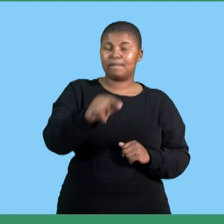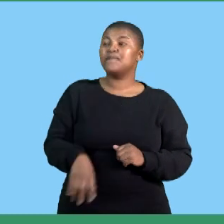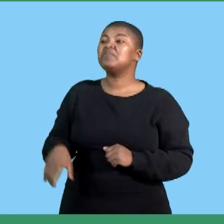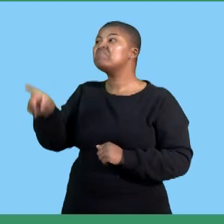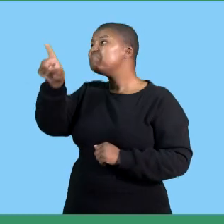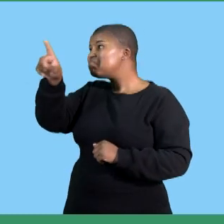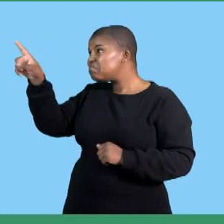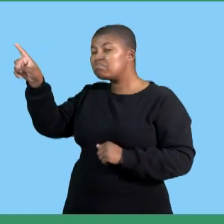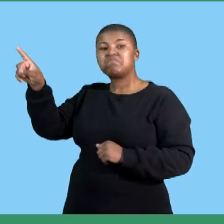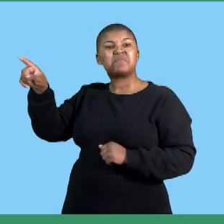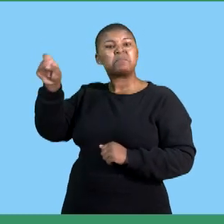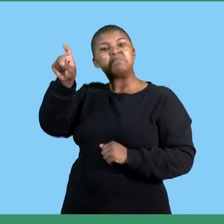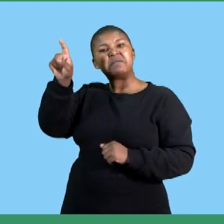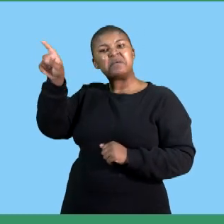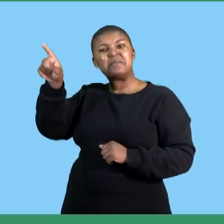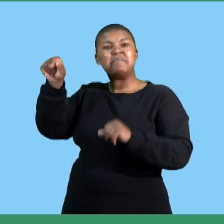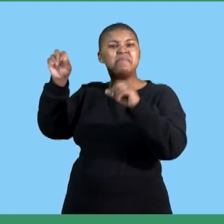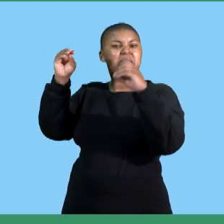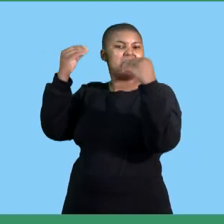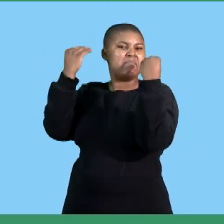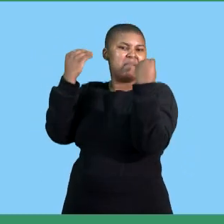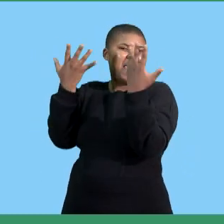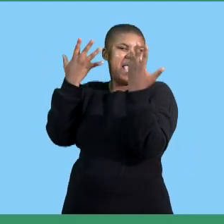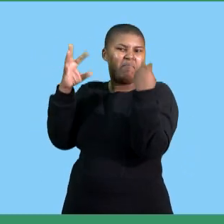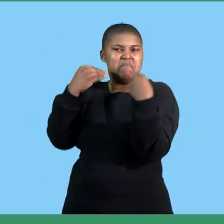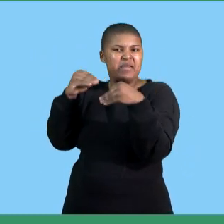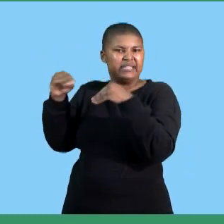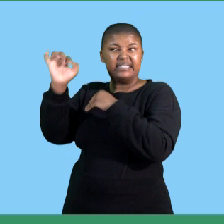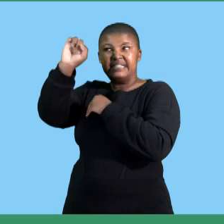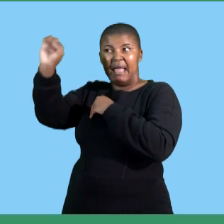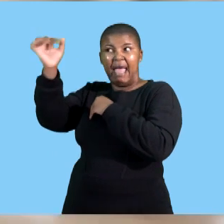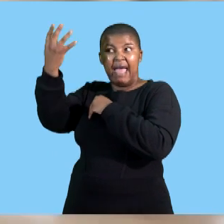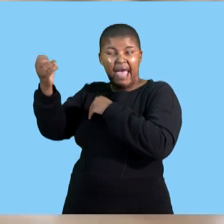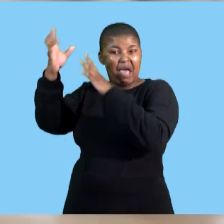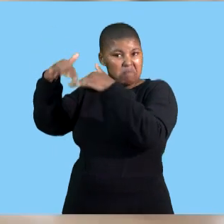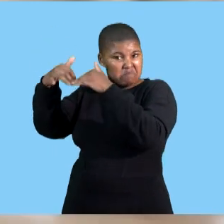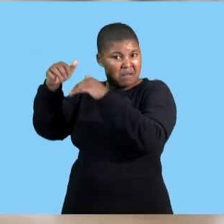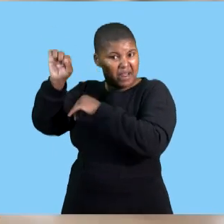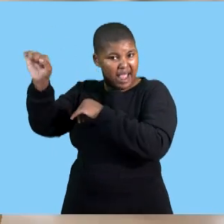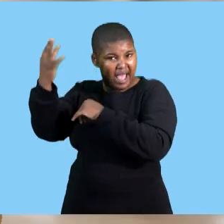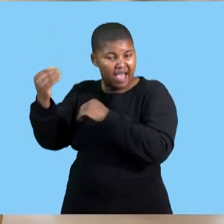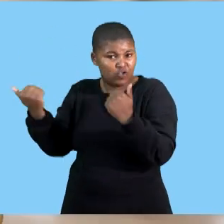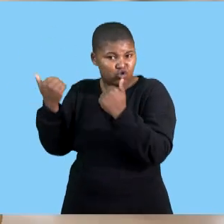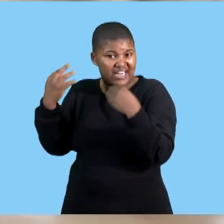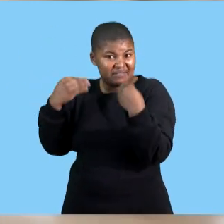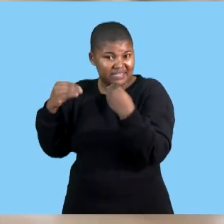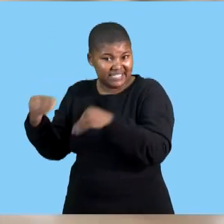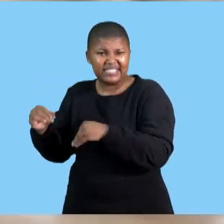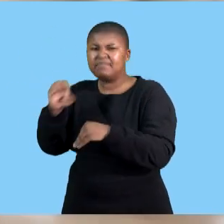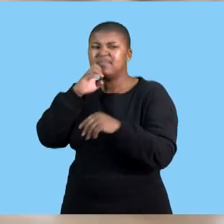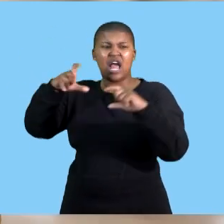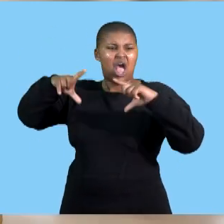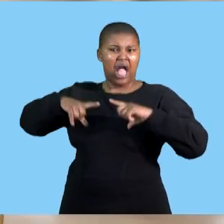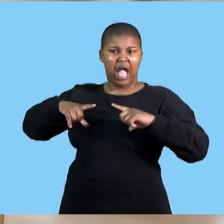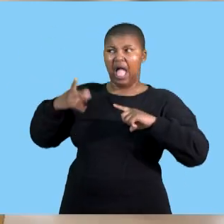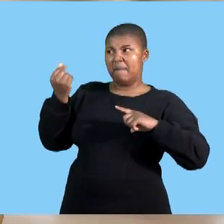in exchange for a share in the business. Another source of funding is angel funding, whereby you would find a wealthy entrepreneur. They decide